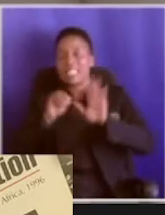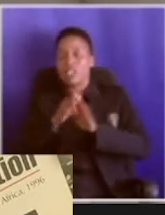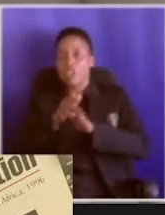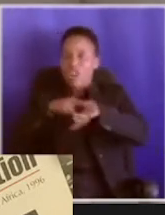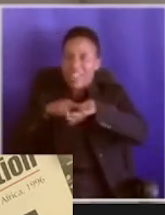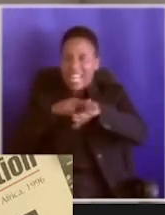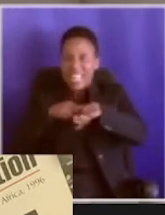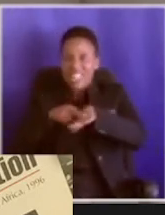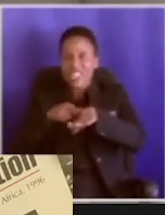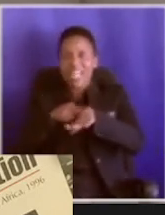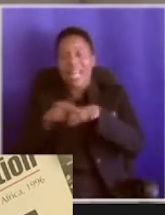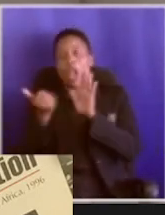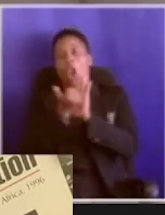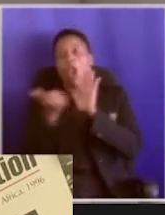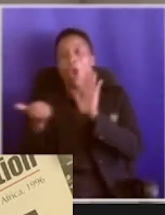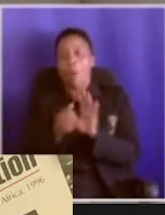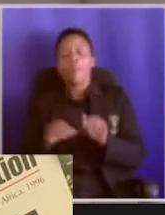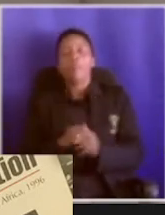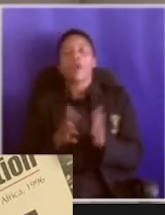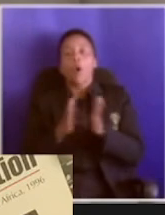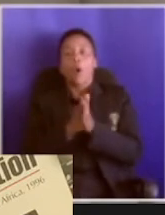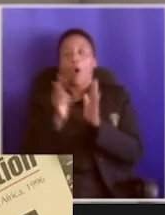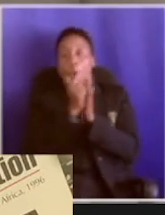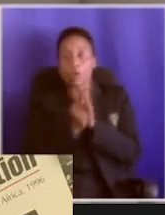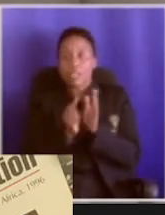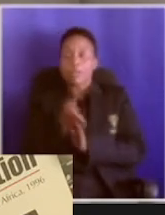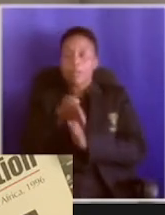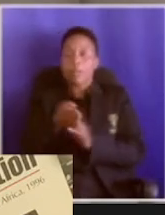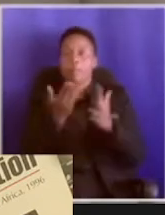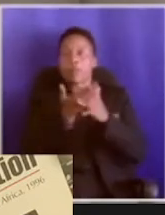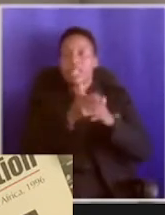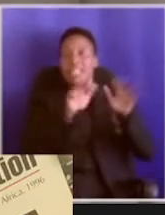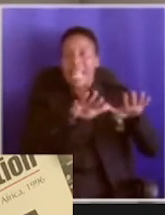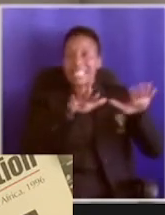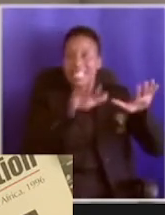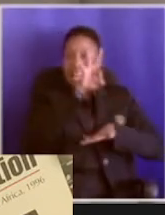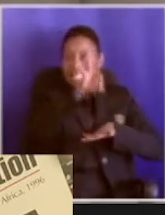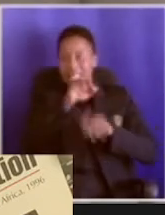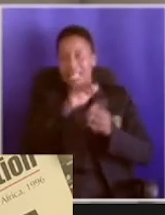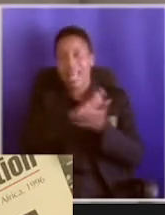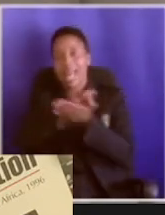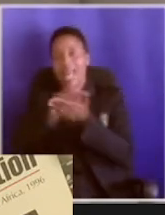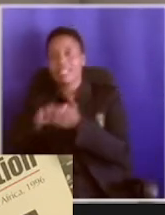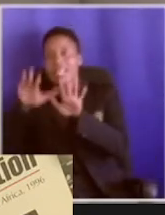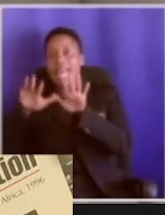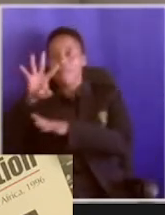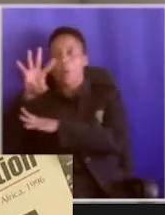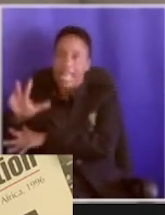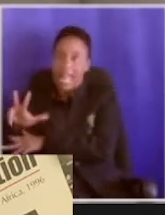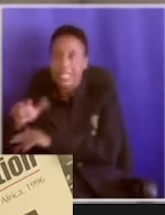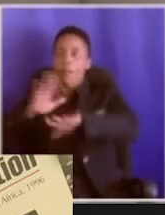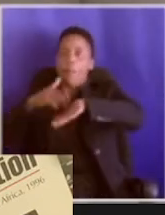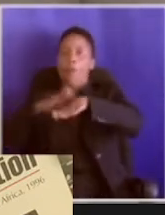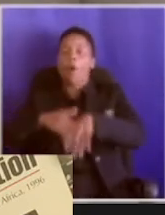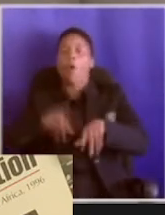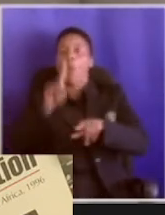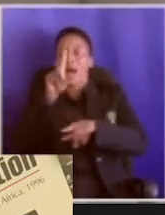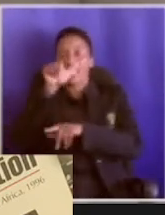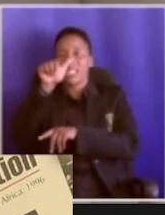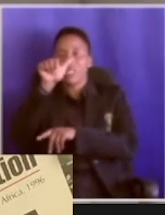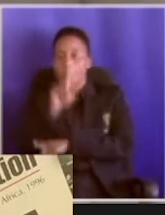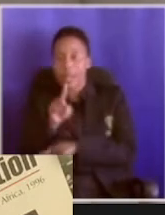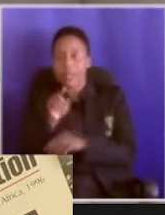laws passed between 1913 and 1948, and a further 161 between